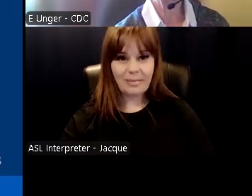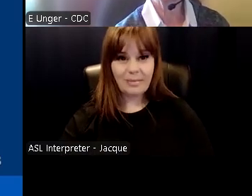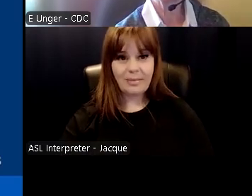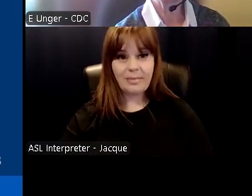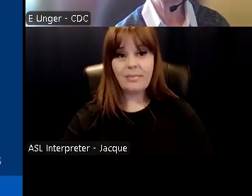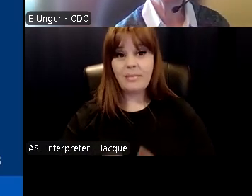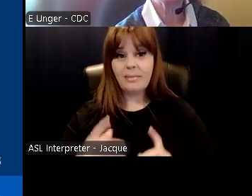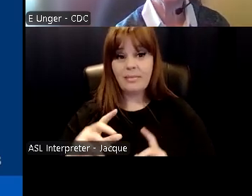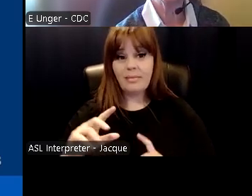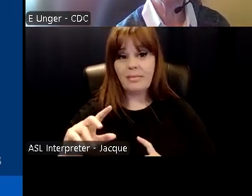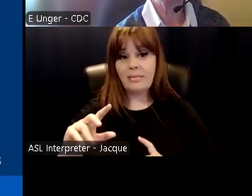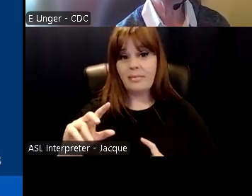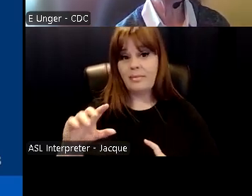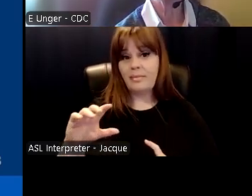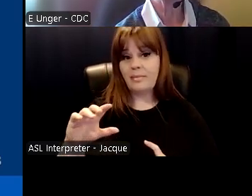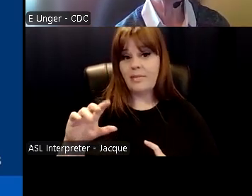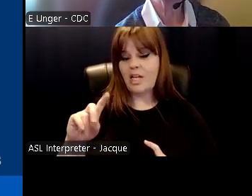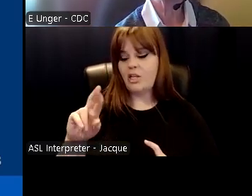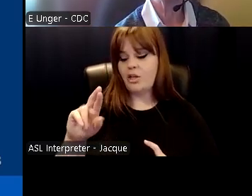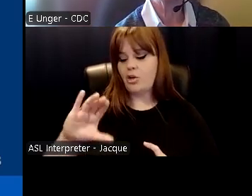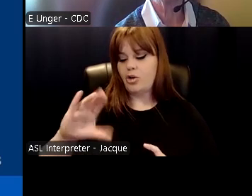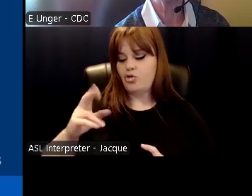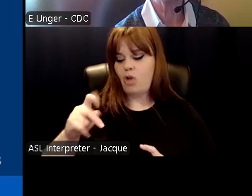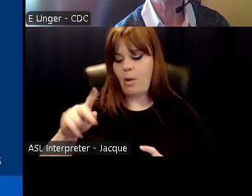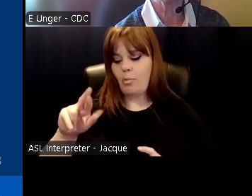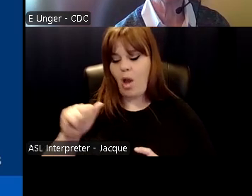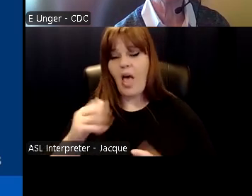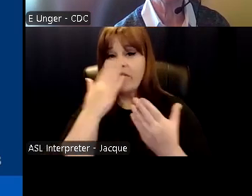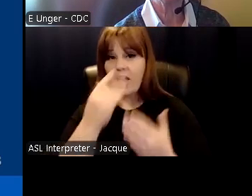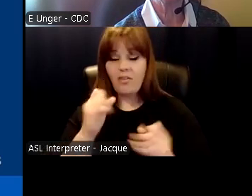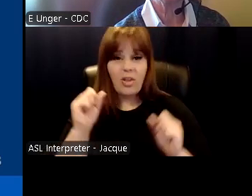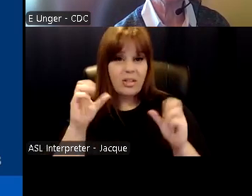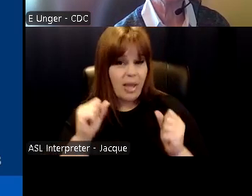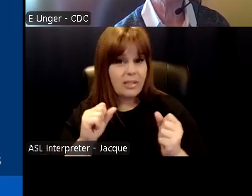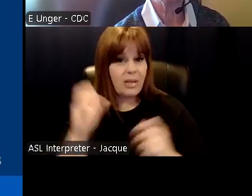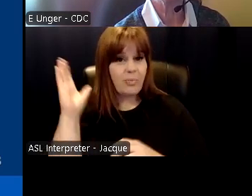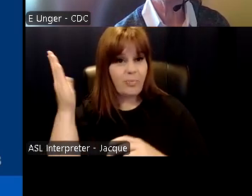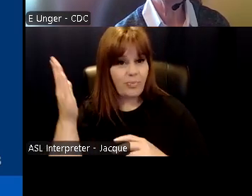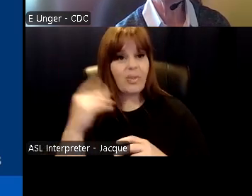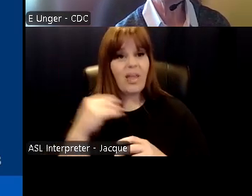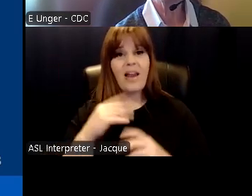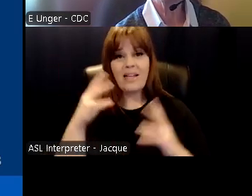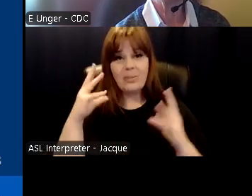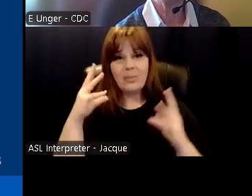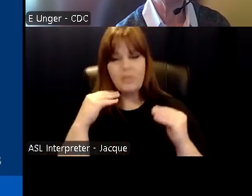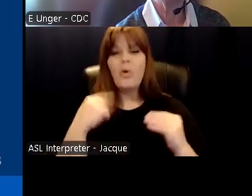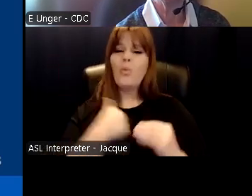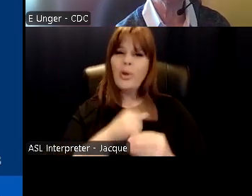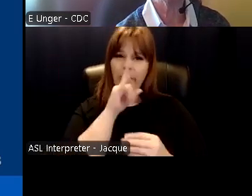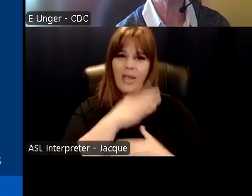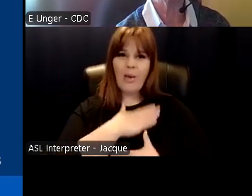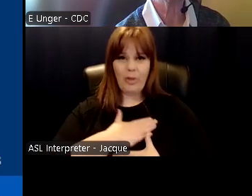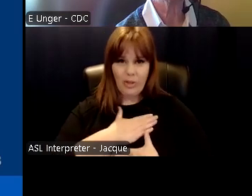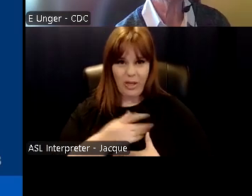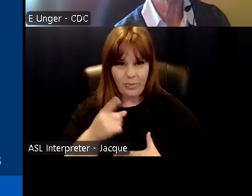For this outstanding presentation and this amazing learning experience. We really appreciate you. And